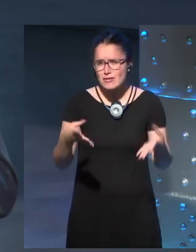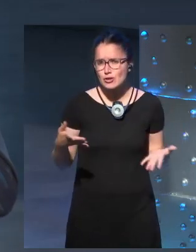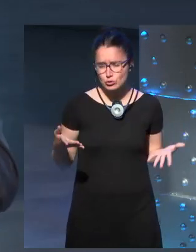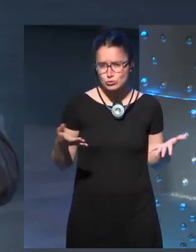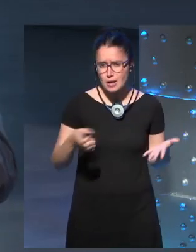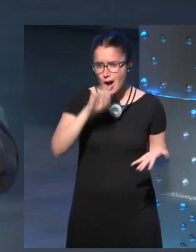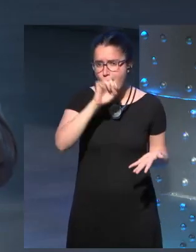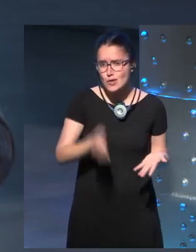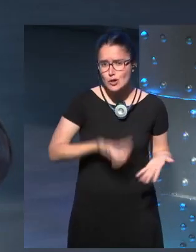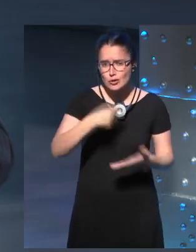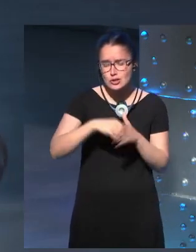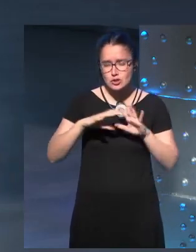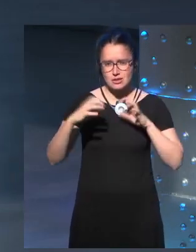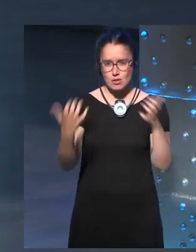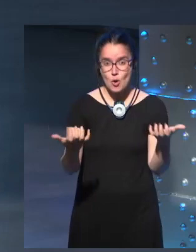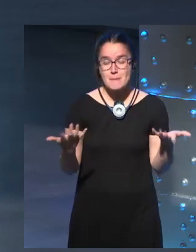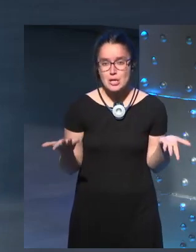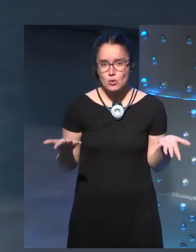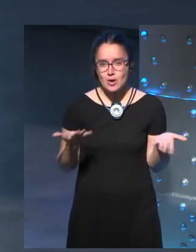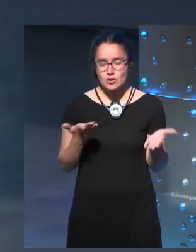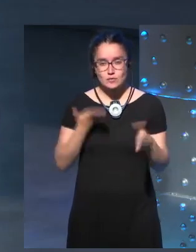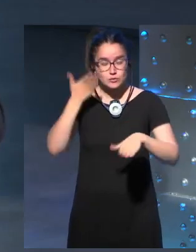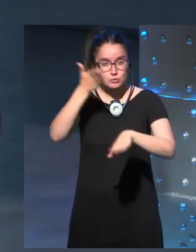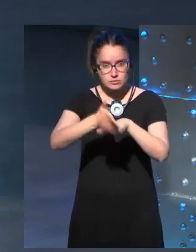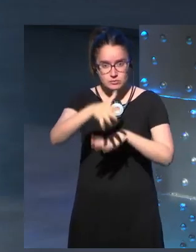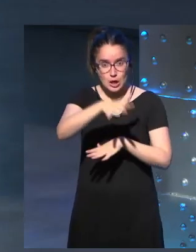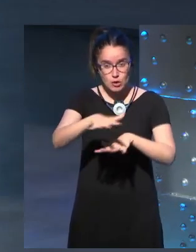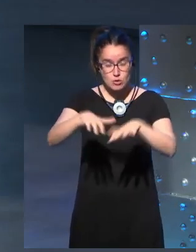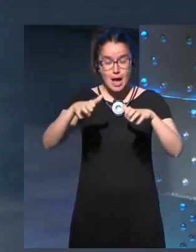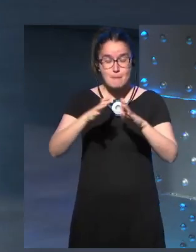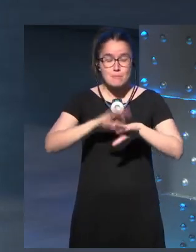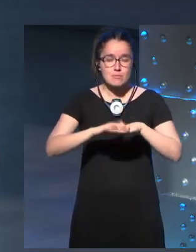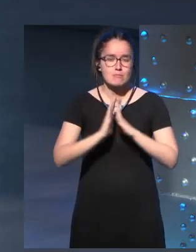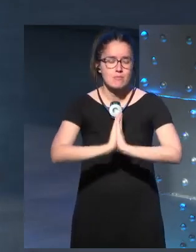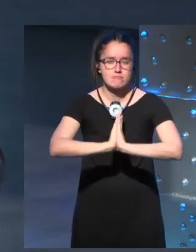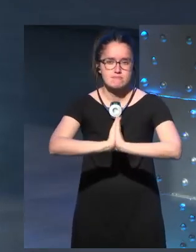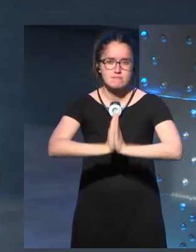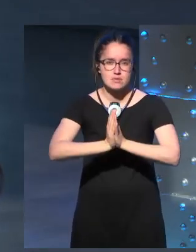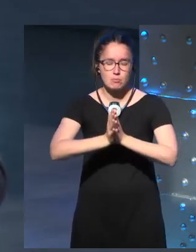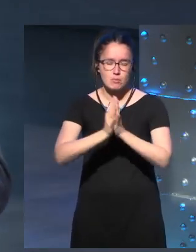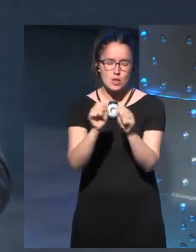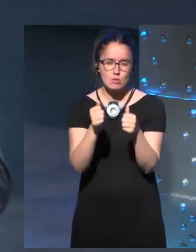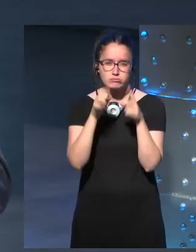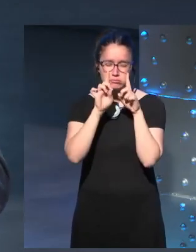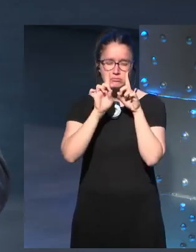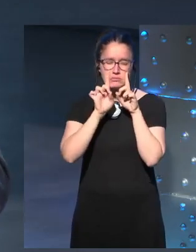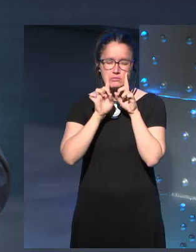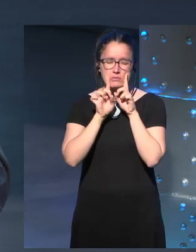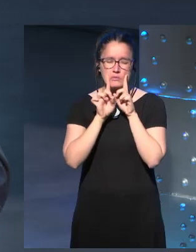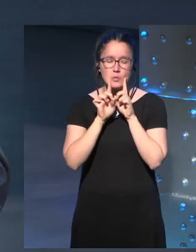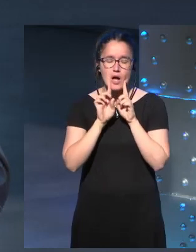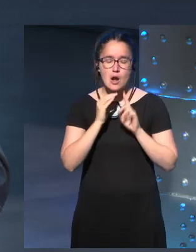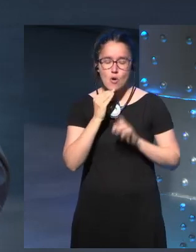went to the fans to plead for forgiveness, he kind of just did his hand in his hands. It was painful to see that.